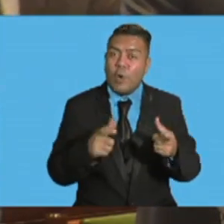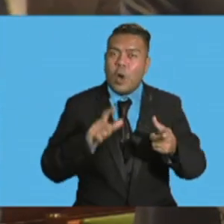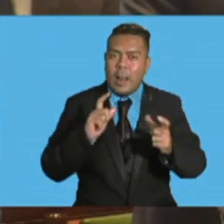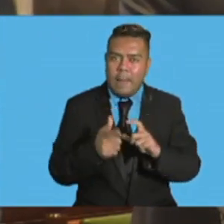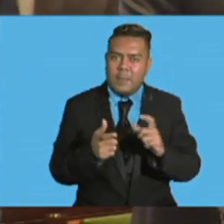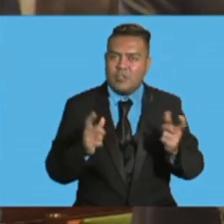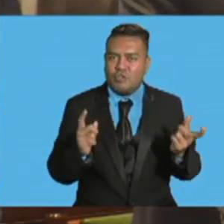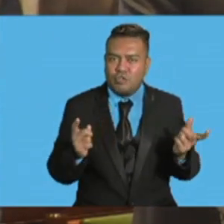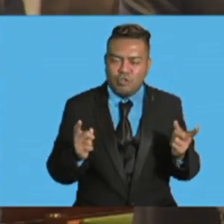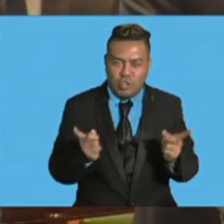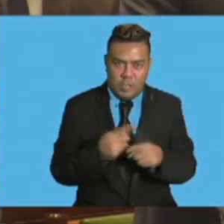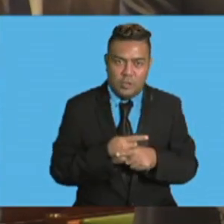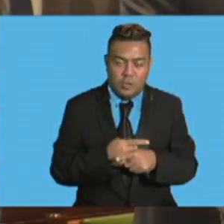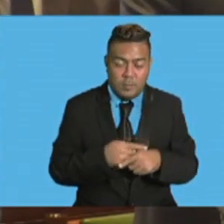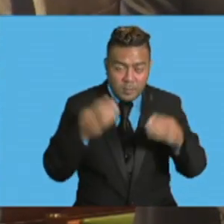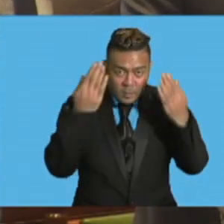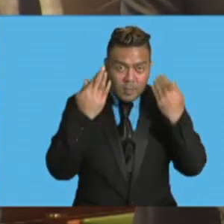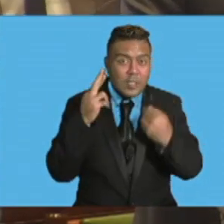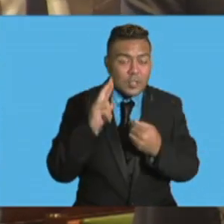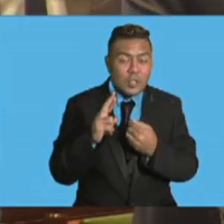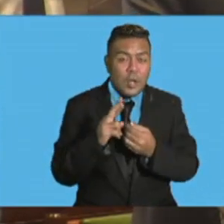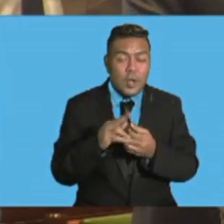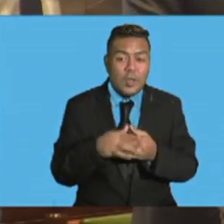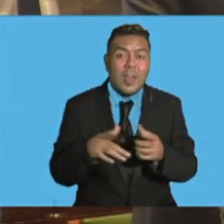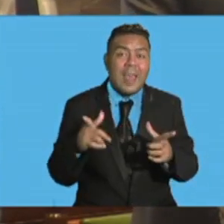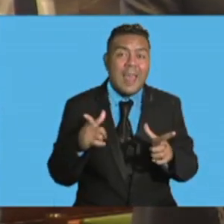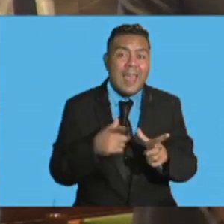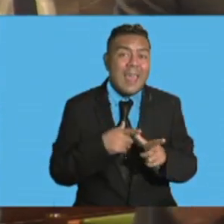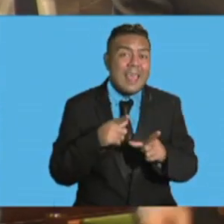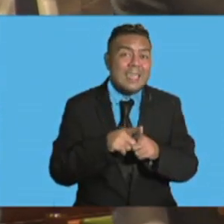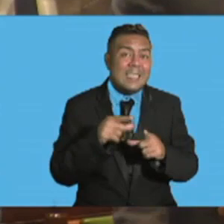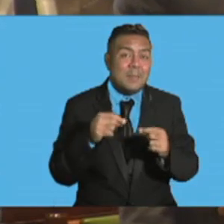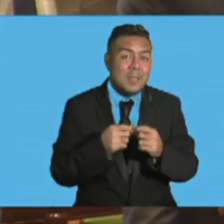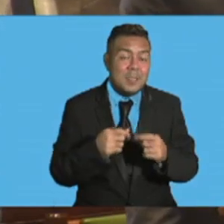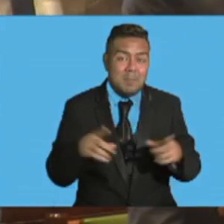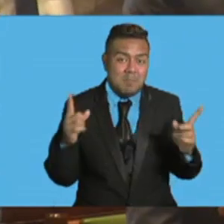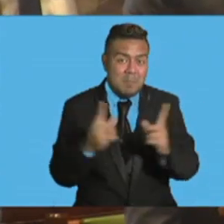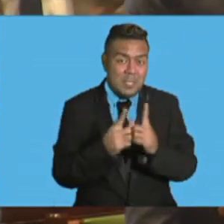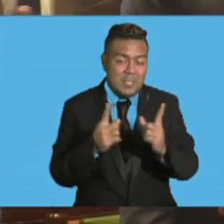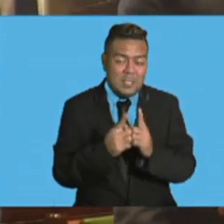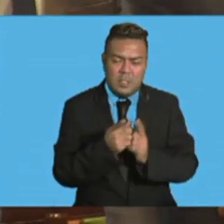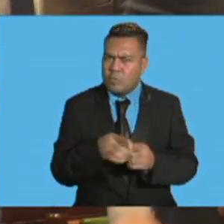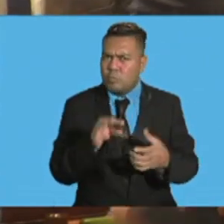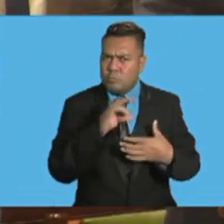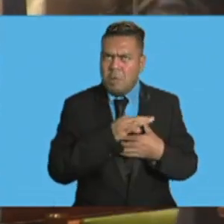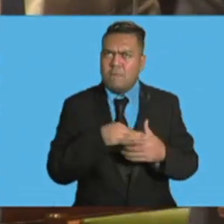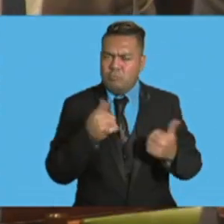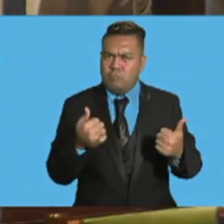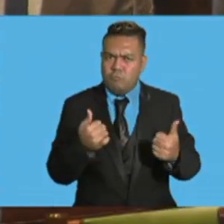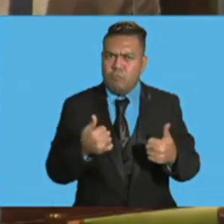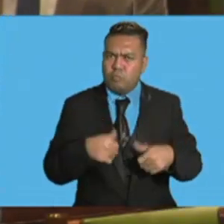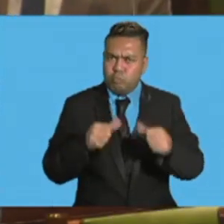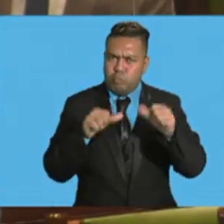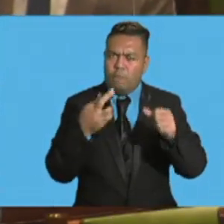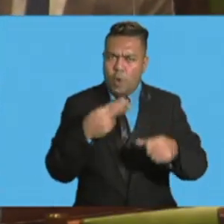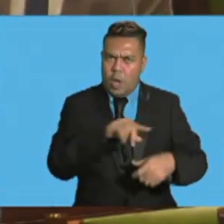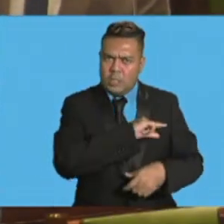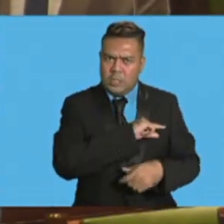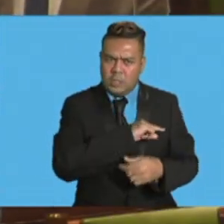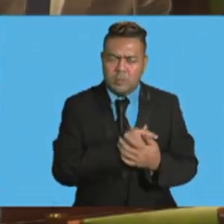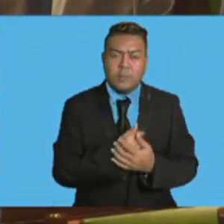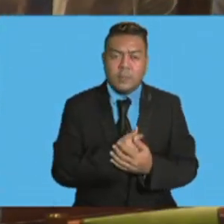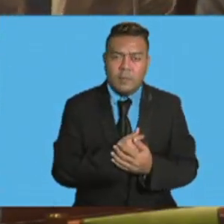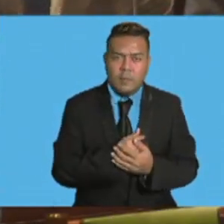change. Mr. Speaker, sir, the hosting of the ADB annual meeting had numerous benefits for us, including the economic spin-offs, marketing